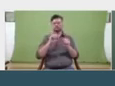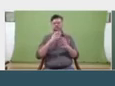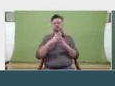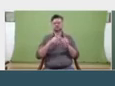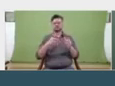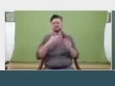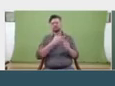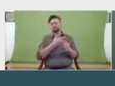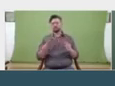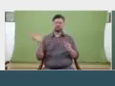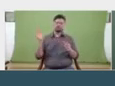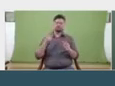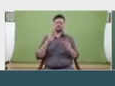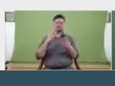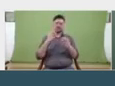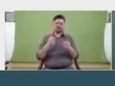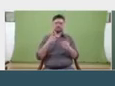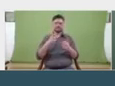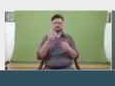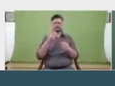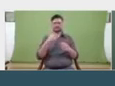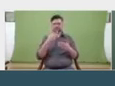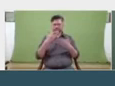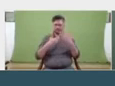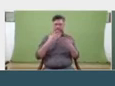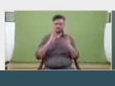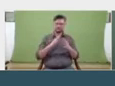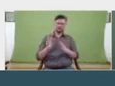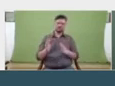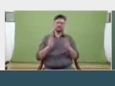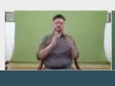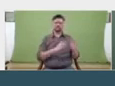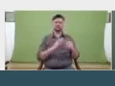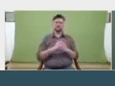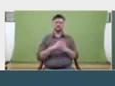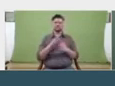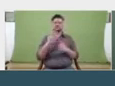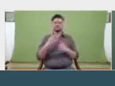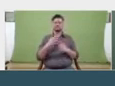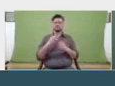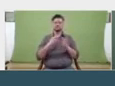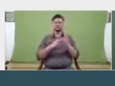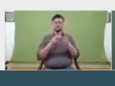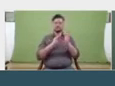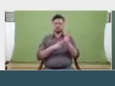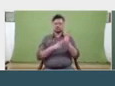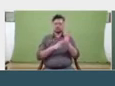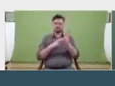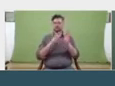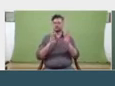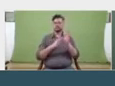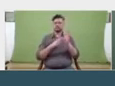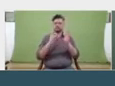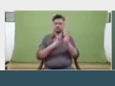study this and then there is something called non-manual marking which you must have been already